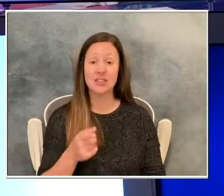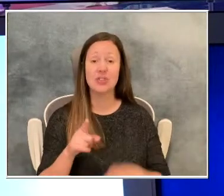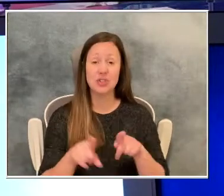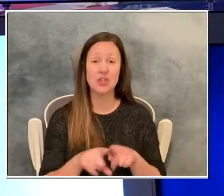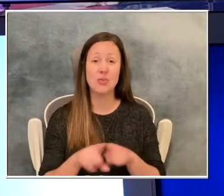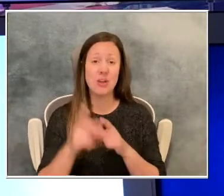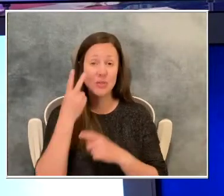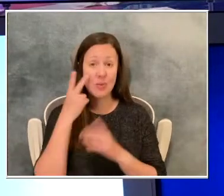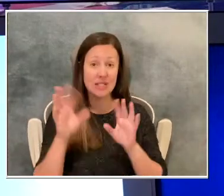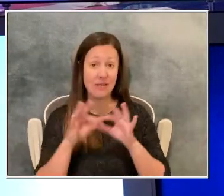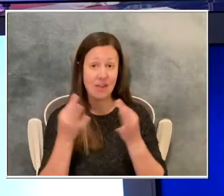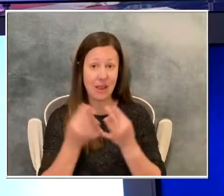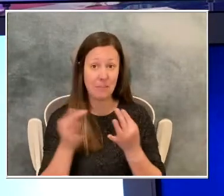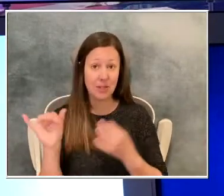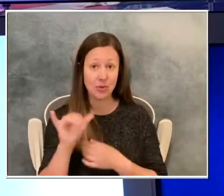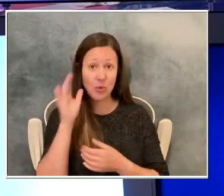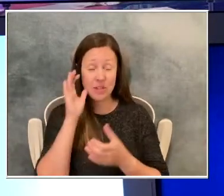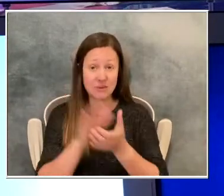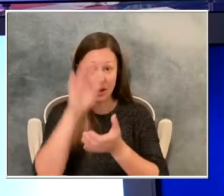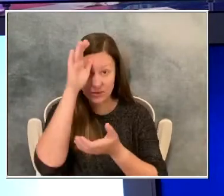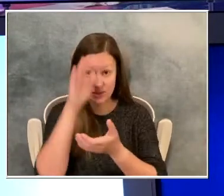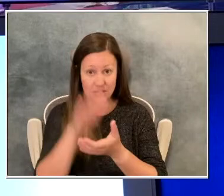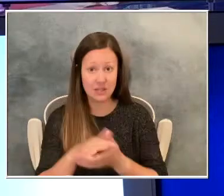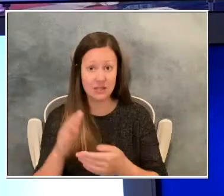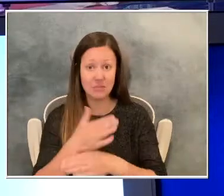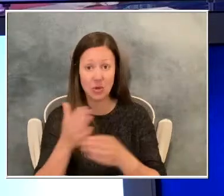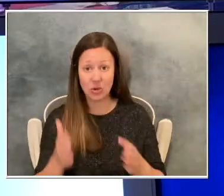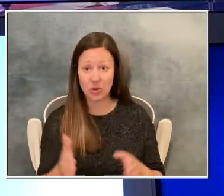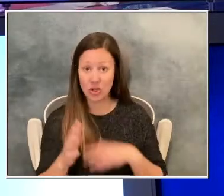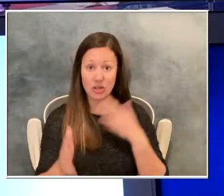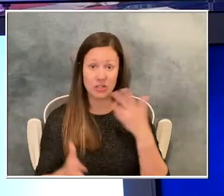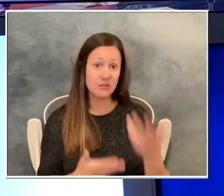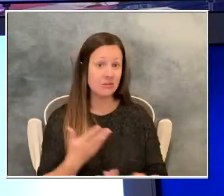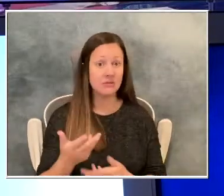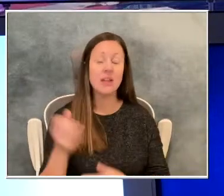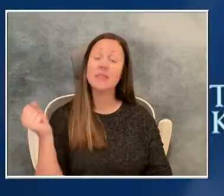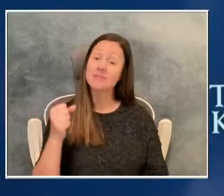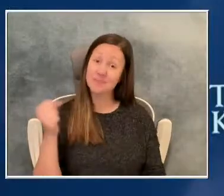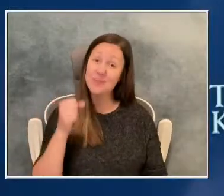and spouses and partners, and We how does that do. work and how does that help? We do.